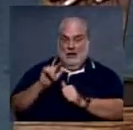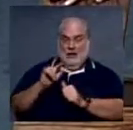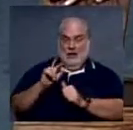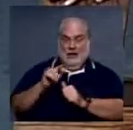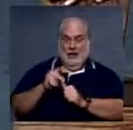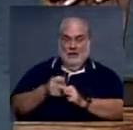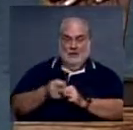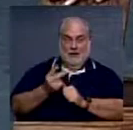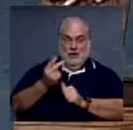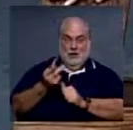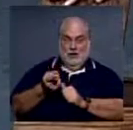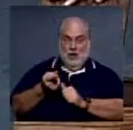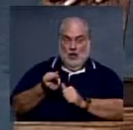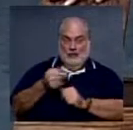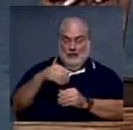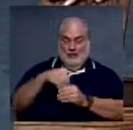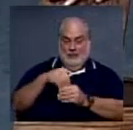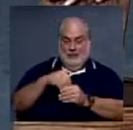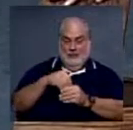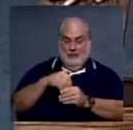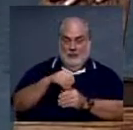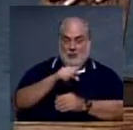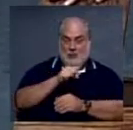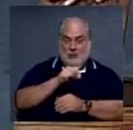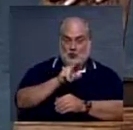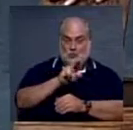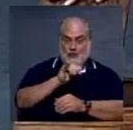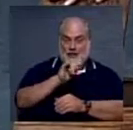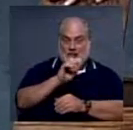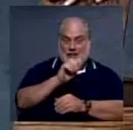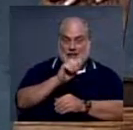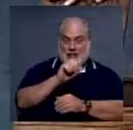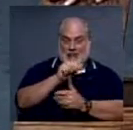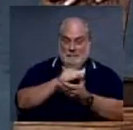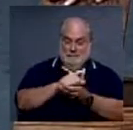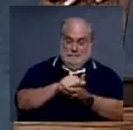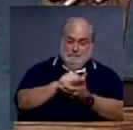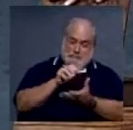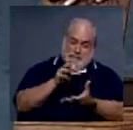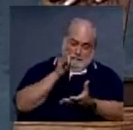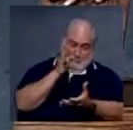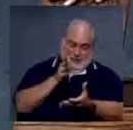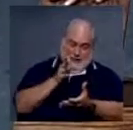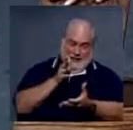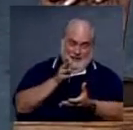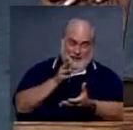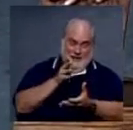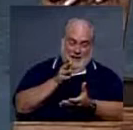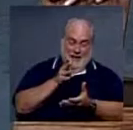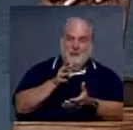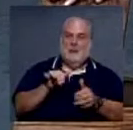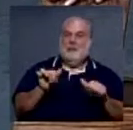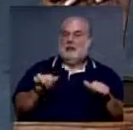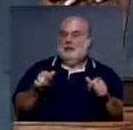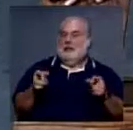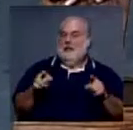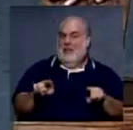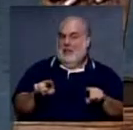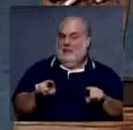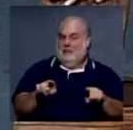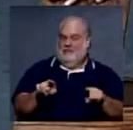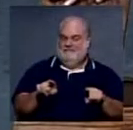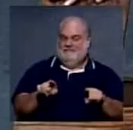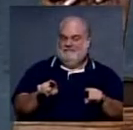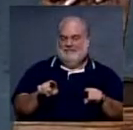in each suite, I would be really rich. But the chances of that happening aren't very likely. So we're not